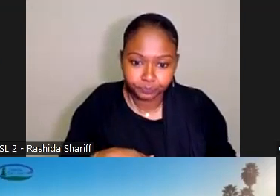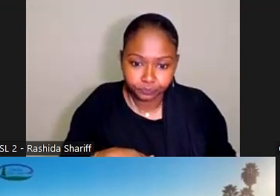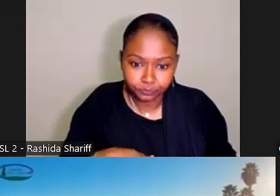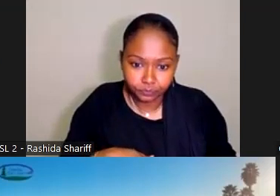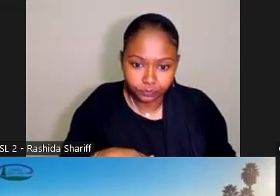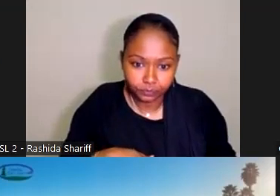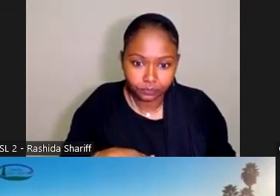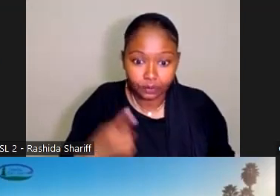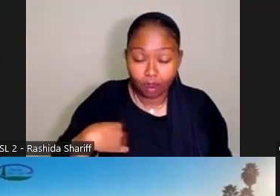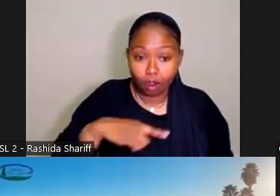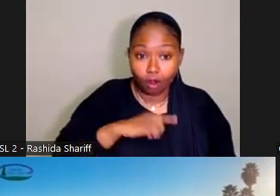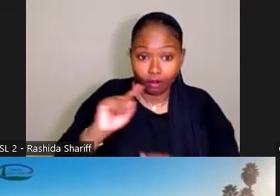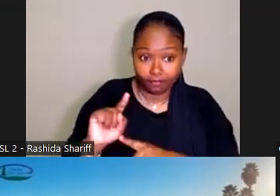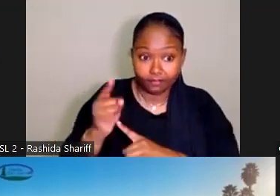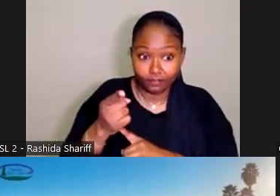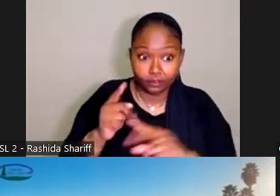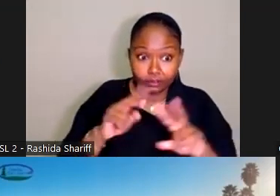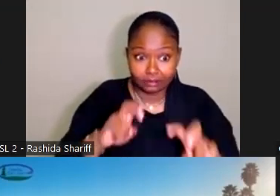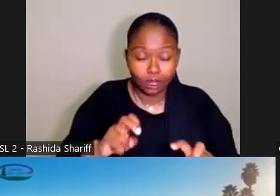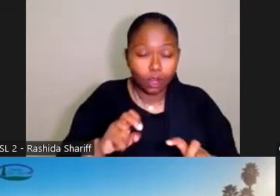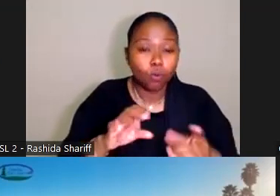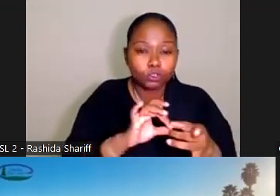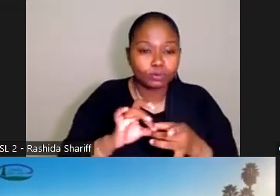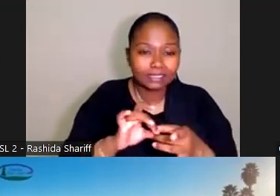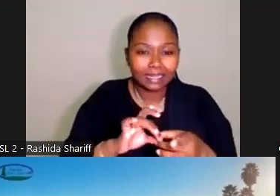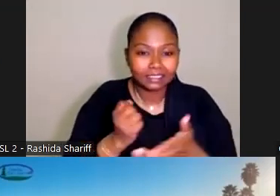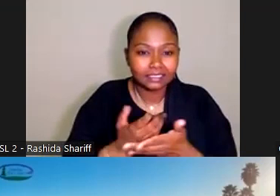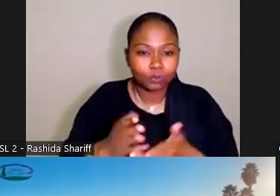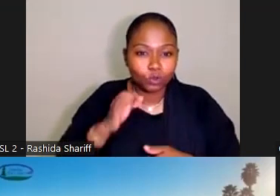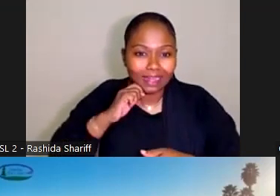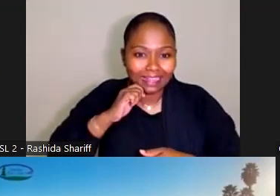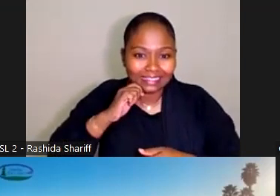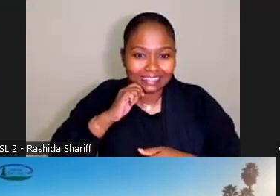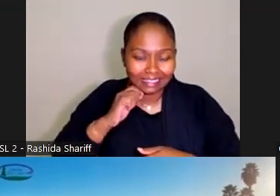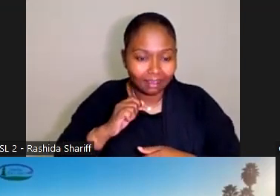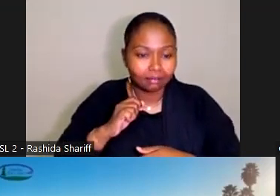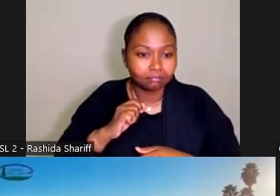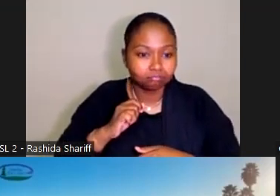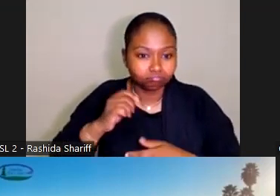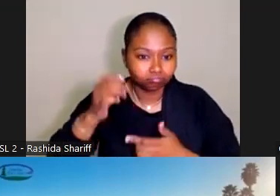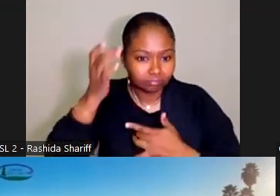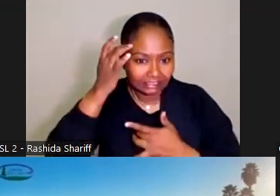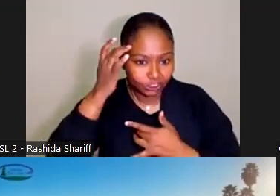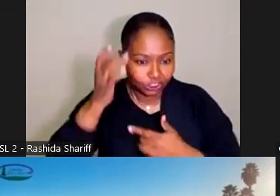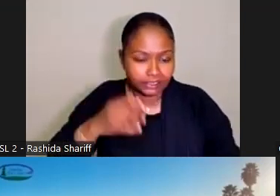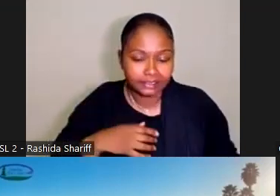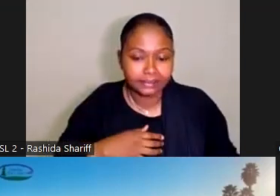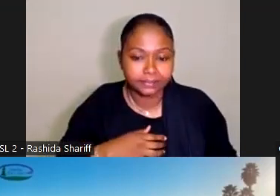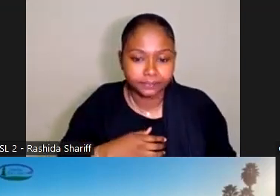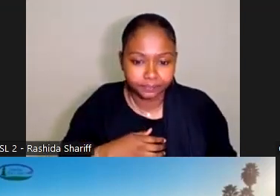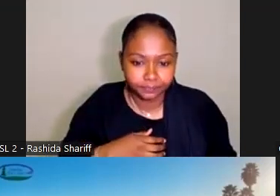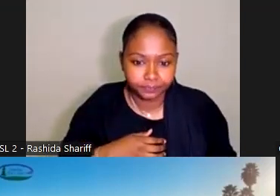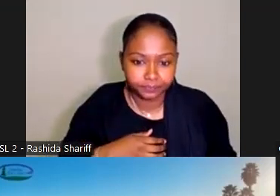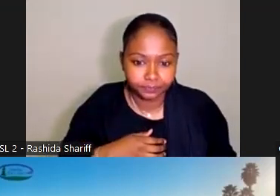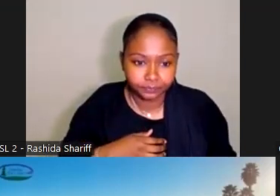actually related to someone who had like a skin condition and needed to have something removed. And something else to be aware